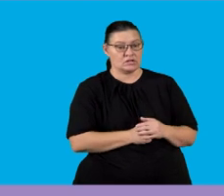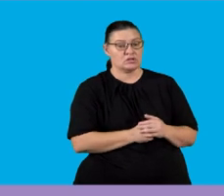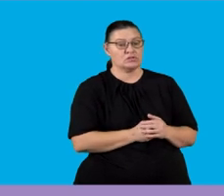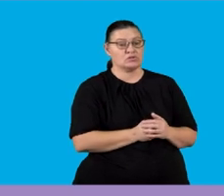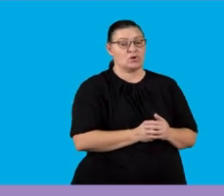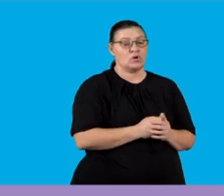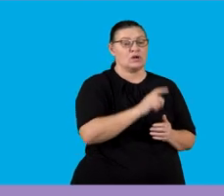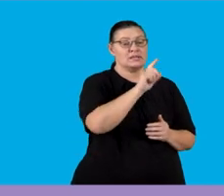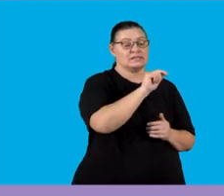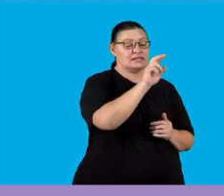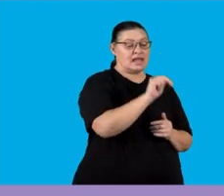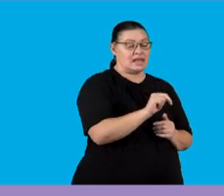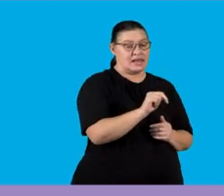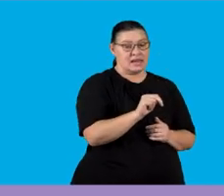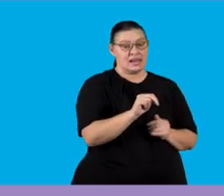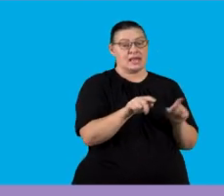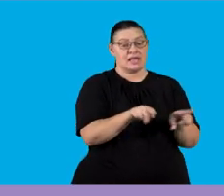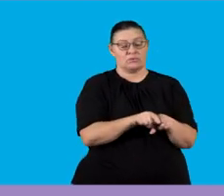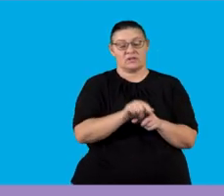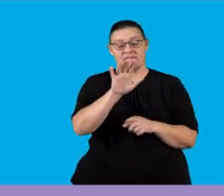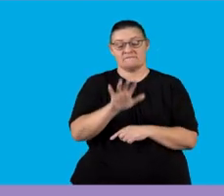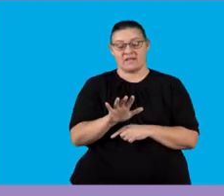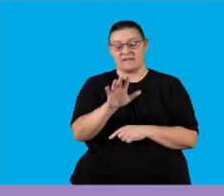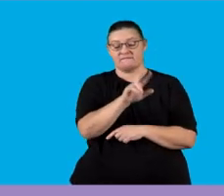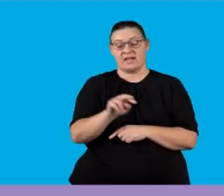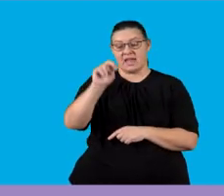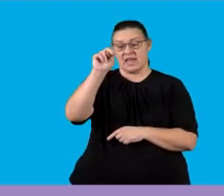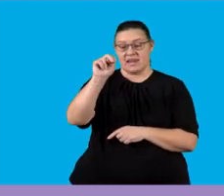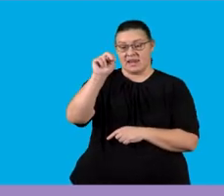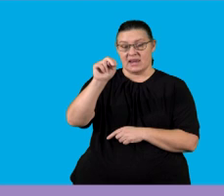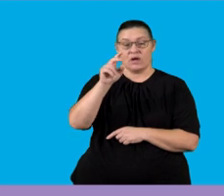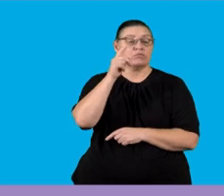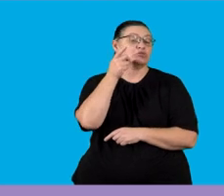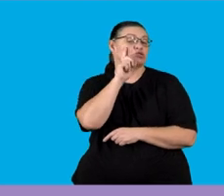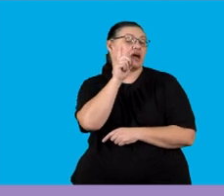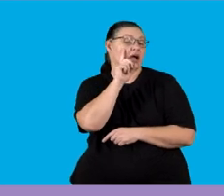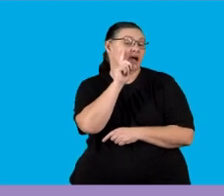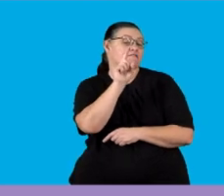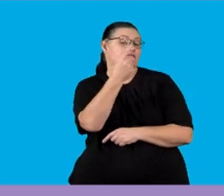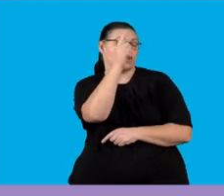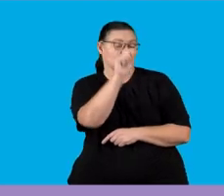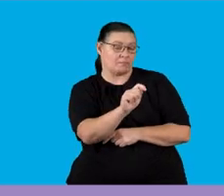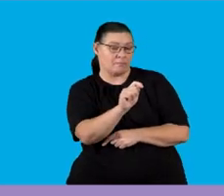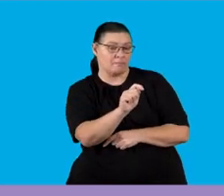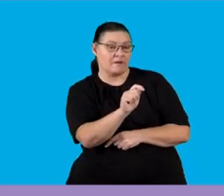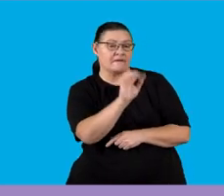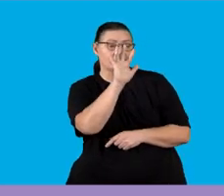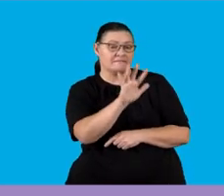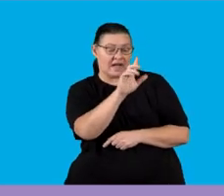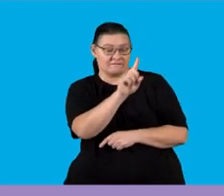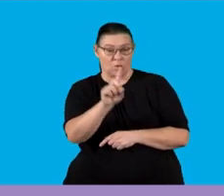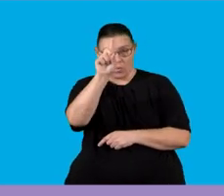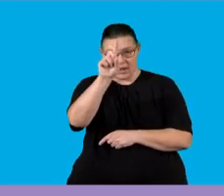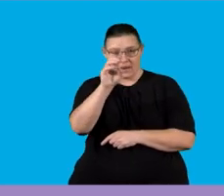exponent 1, which is 5. The second term is 5 exponent 2, which of course is 25 from our square